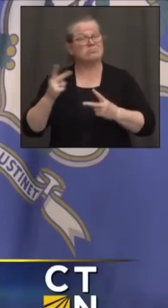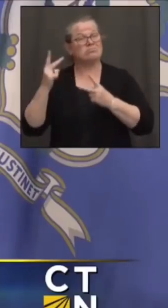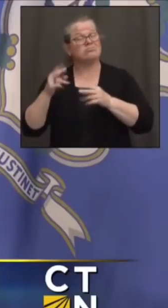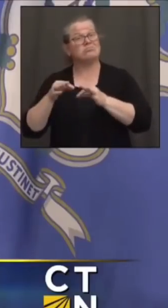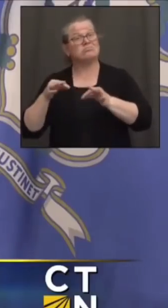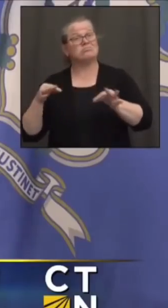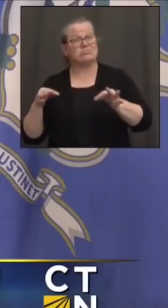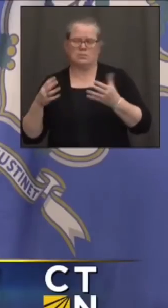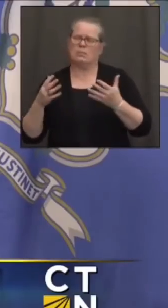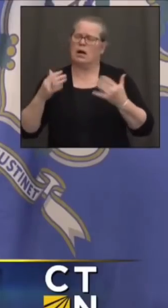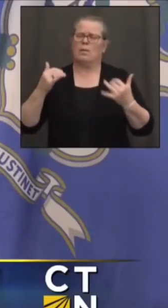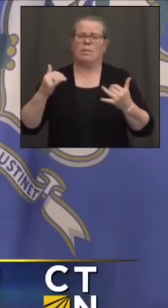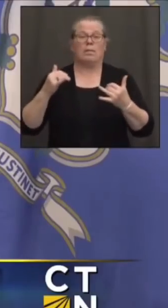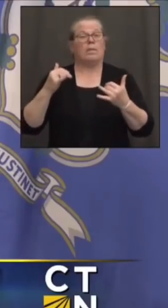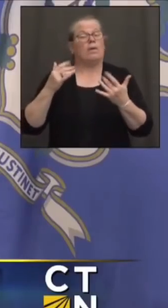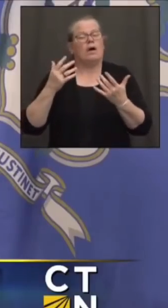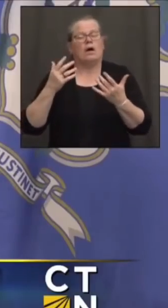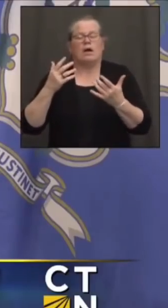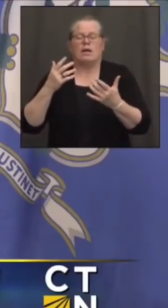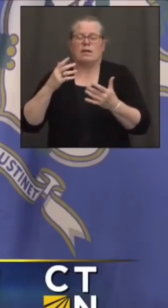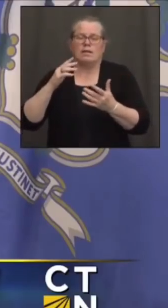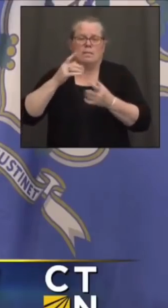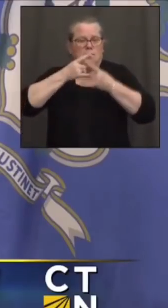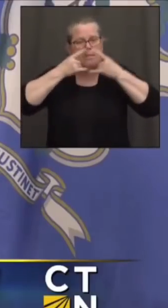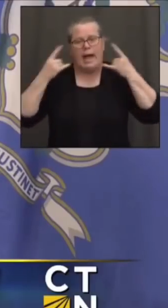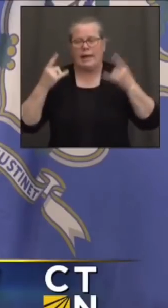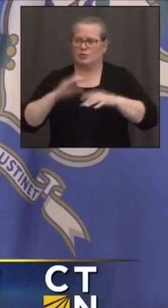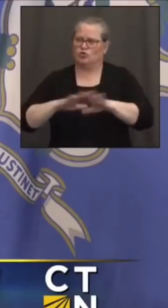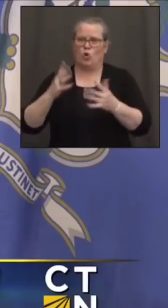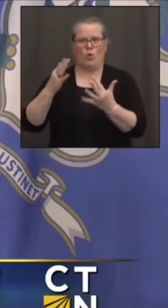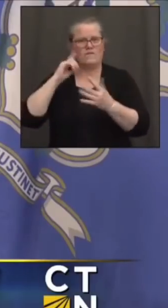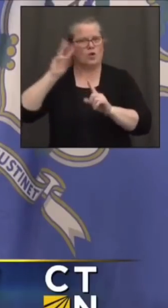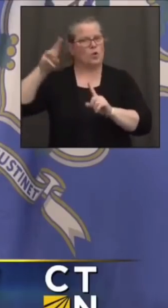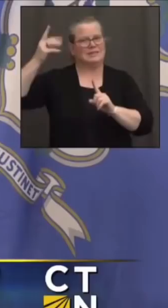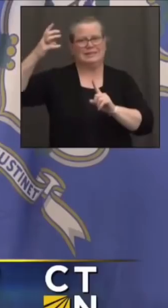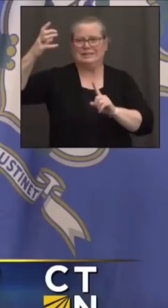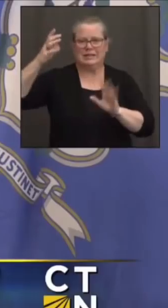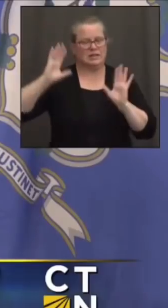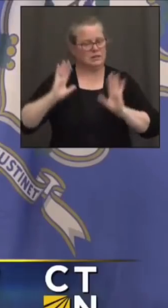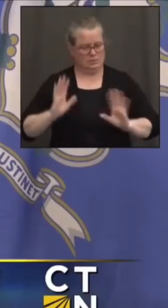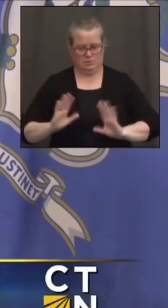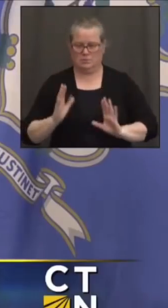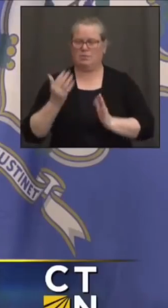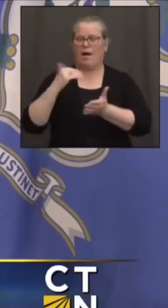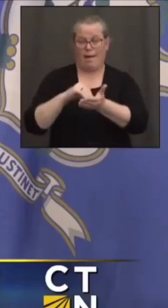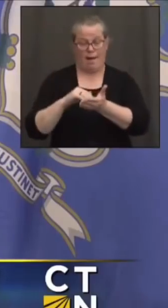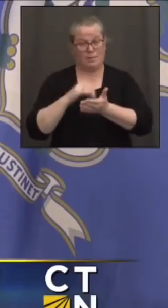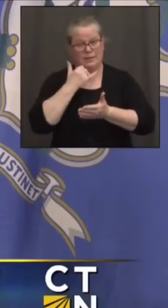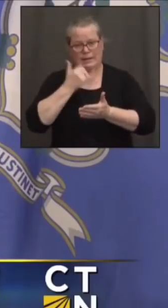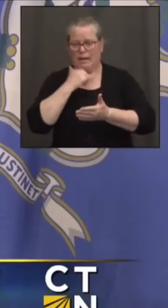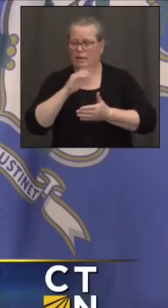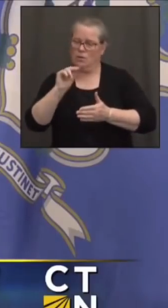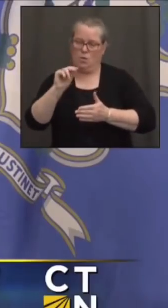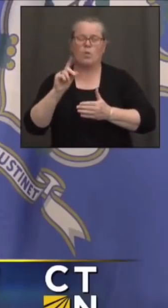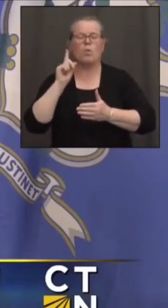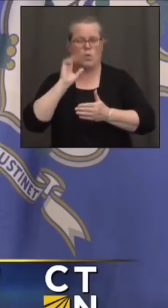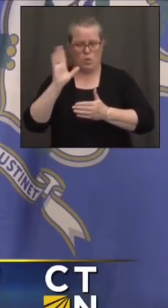the masks. Don't wait around for a stockpile in Washington. That's waiting for Godot. We're not going to make that mistake again.